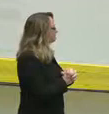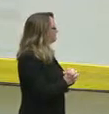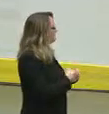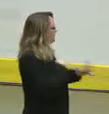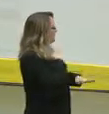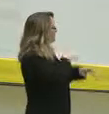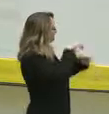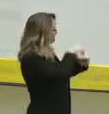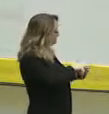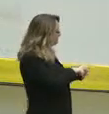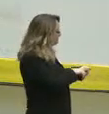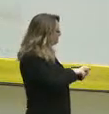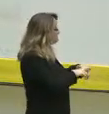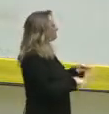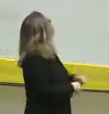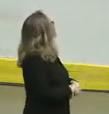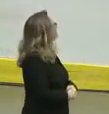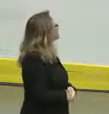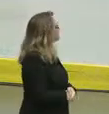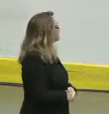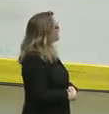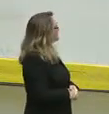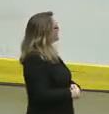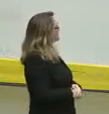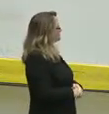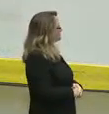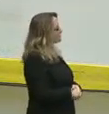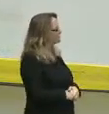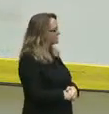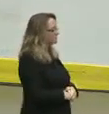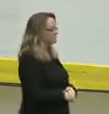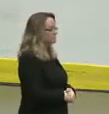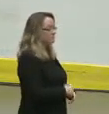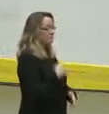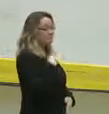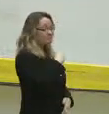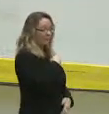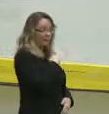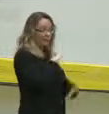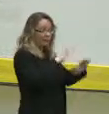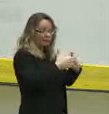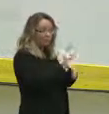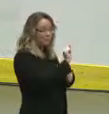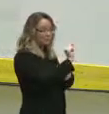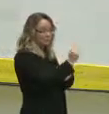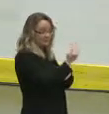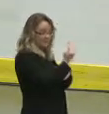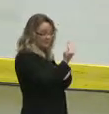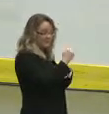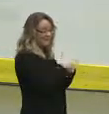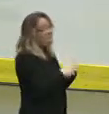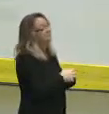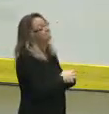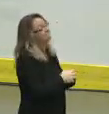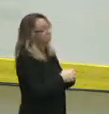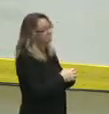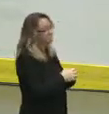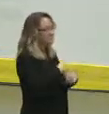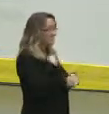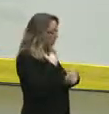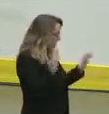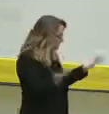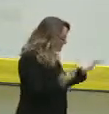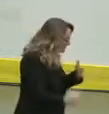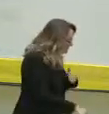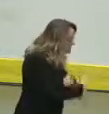Please be seated. Members of the class of 2014, We are here